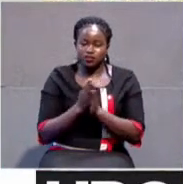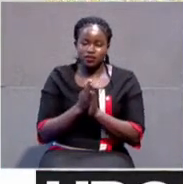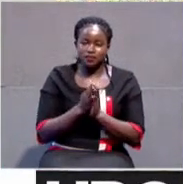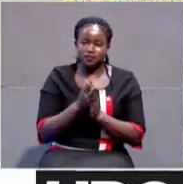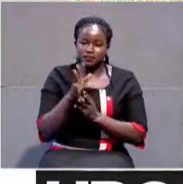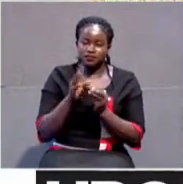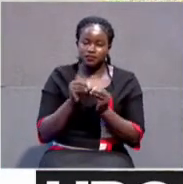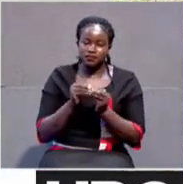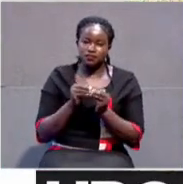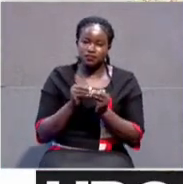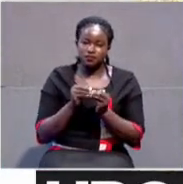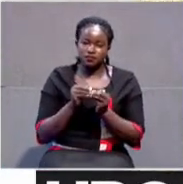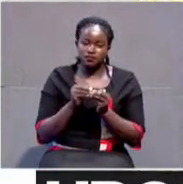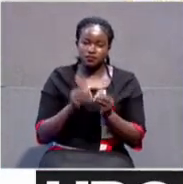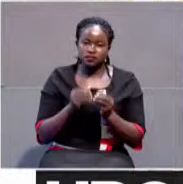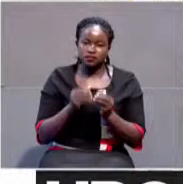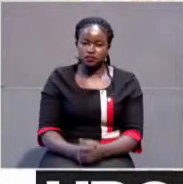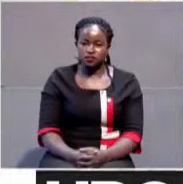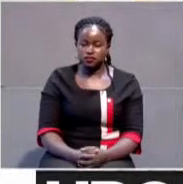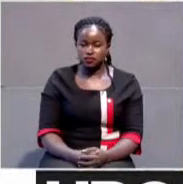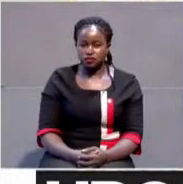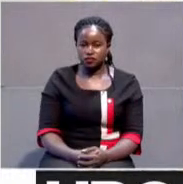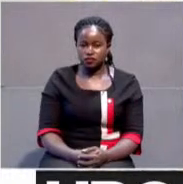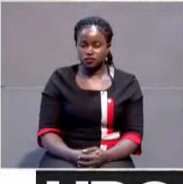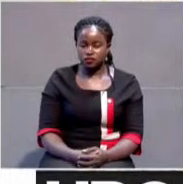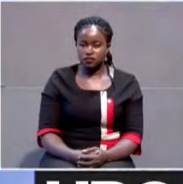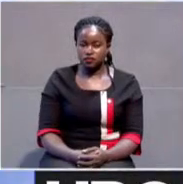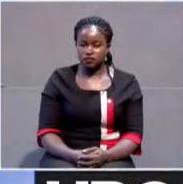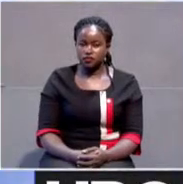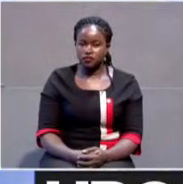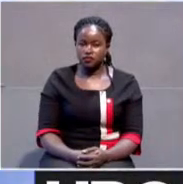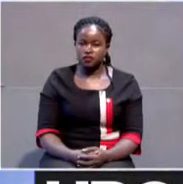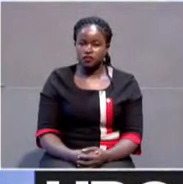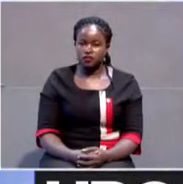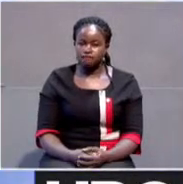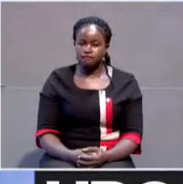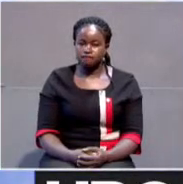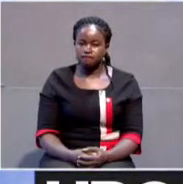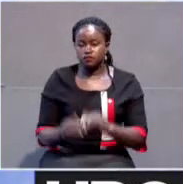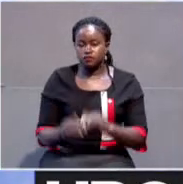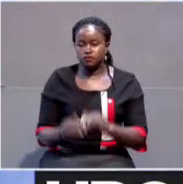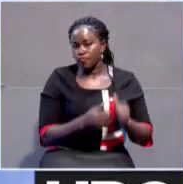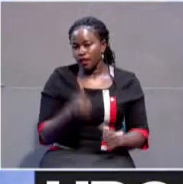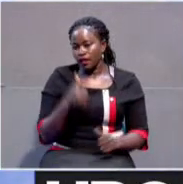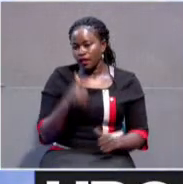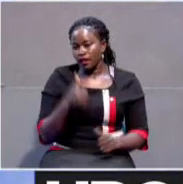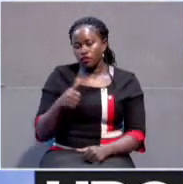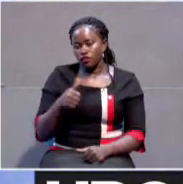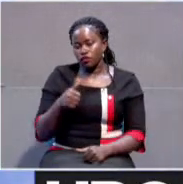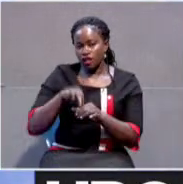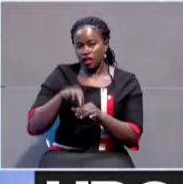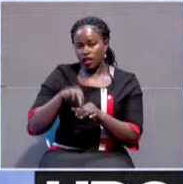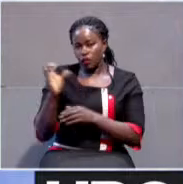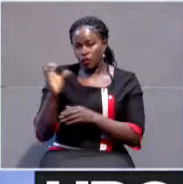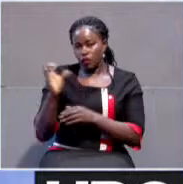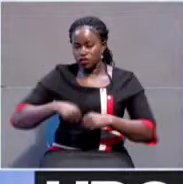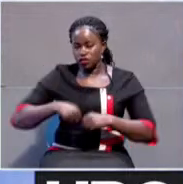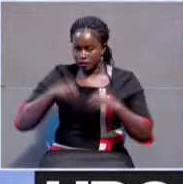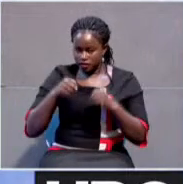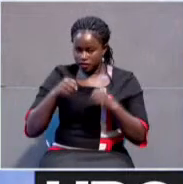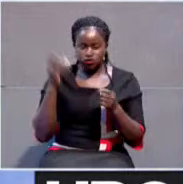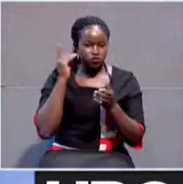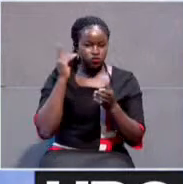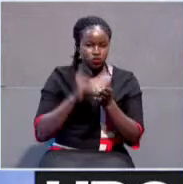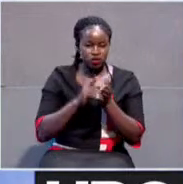Chomkama, UBC News. The NRM Electoral Commission Chairperson,